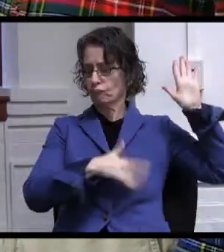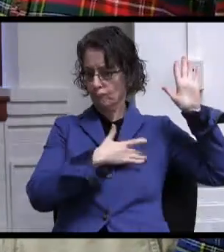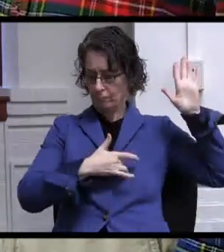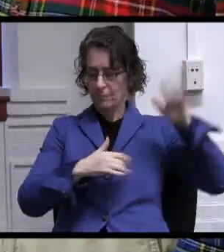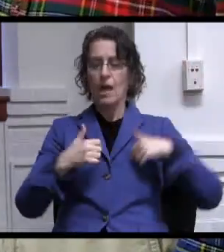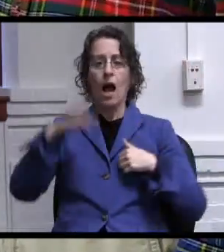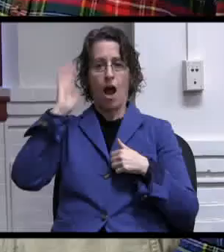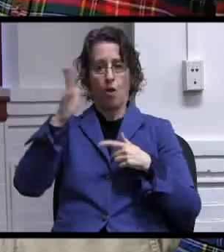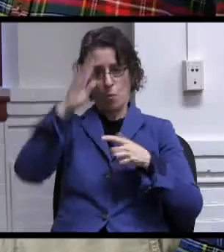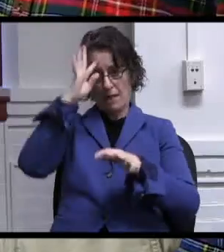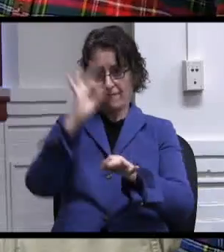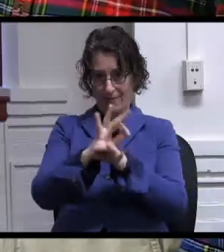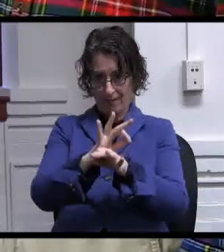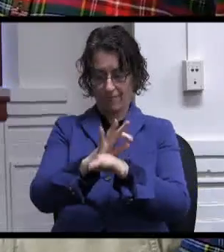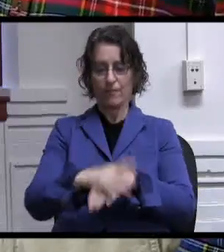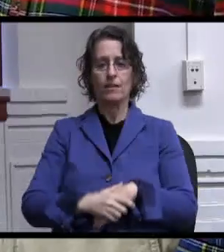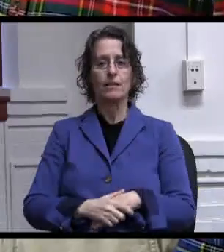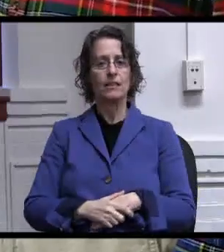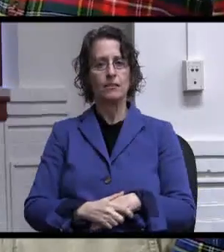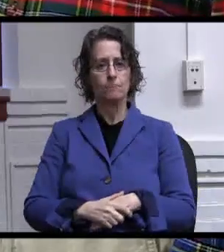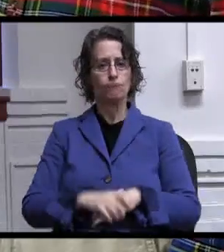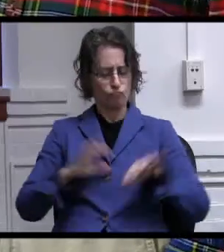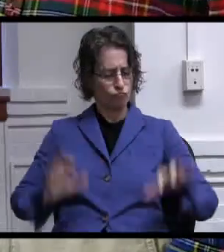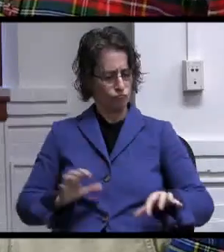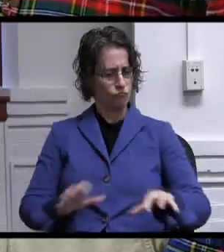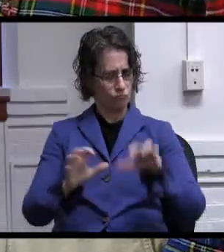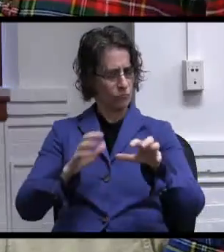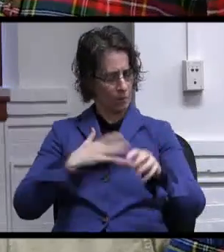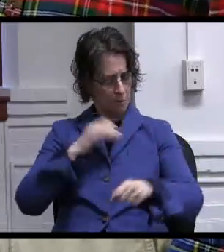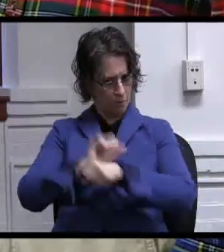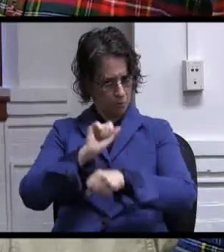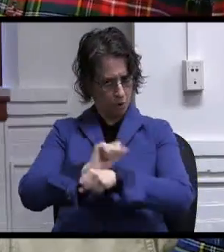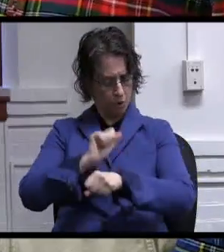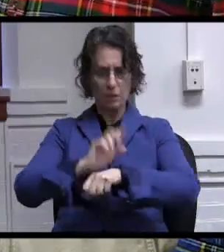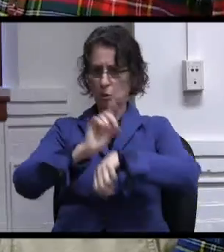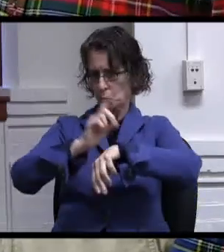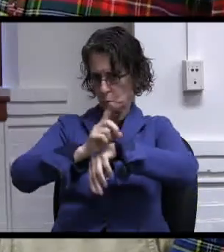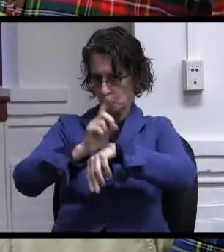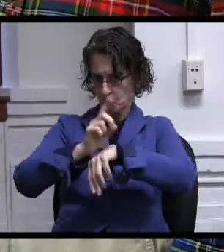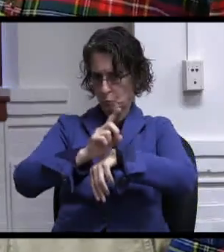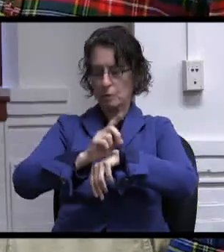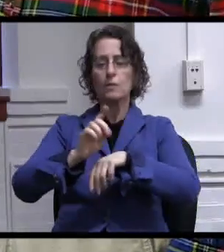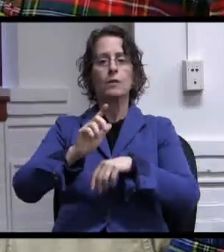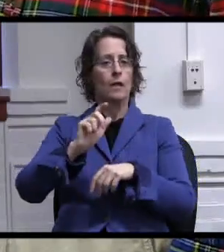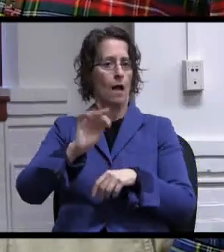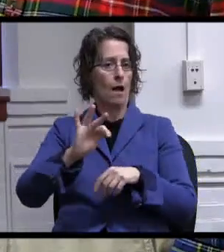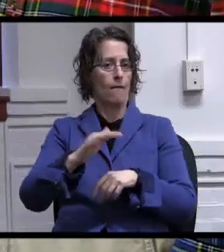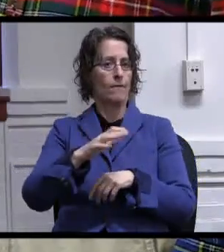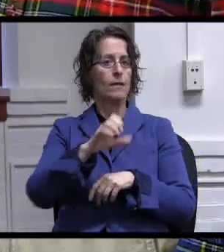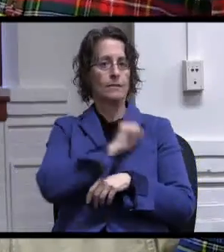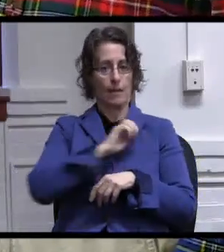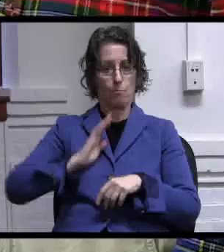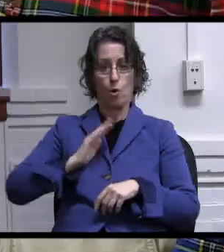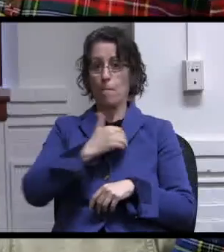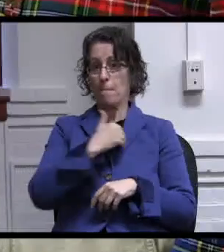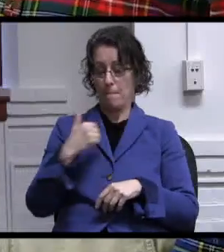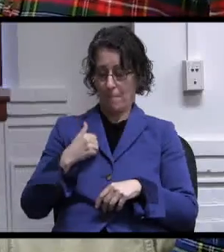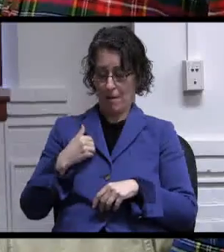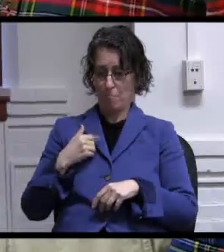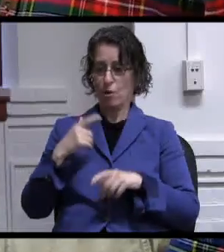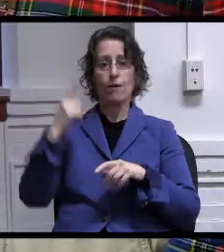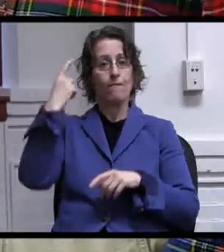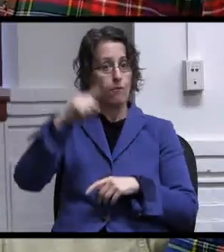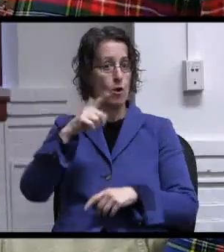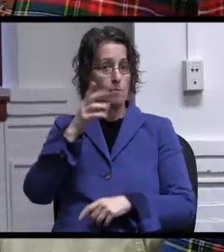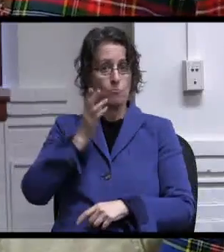That I will faithfully. Execute the duties. Execute the duties. Of Select Board. Of Select Board. For the town of Brattleboro. For the